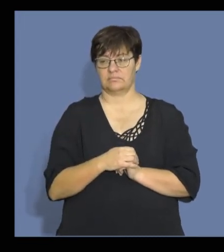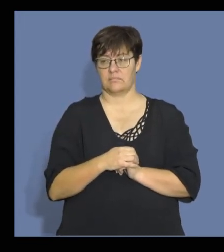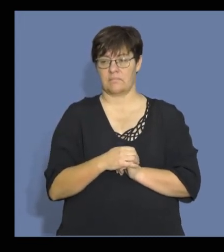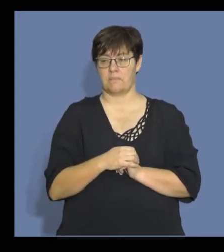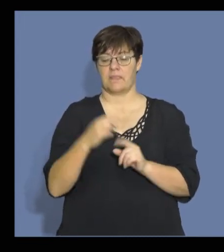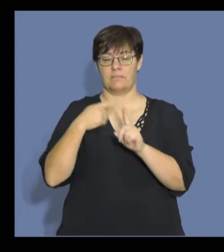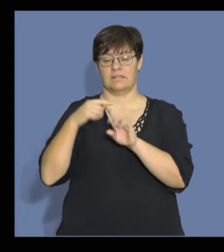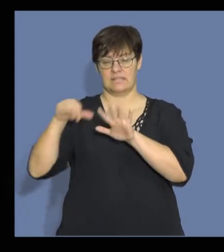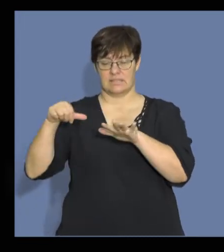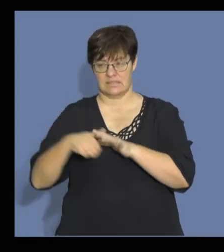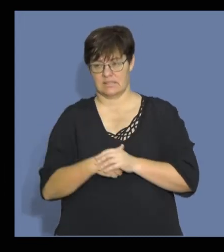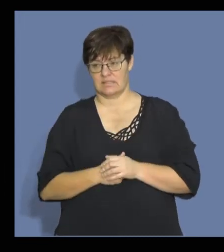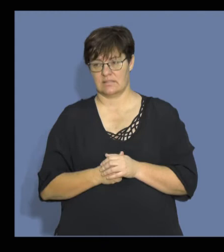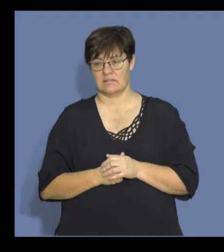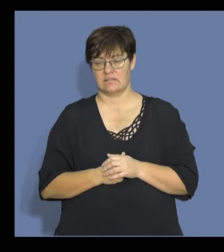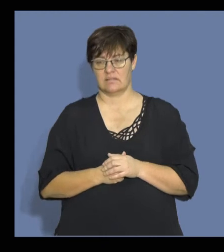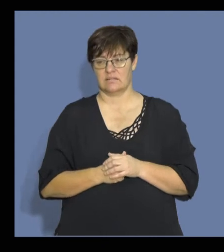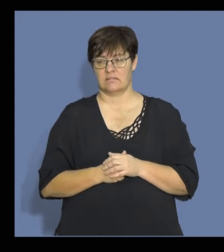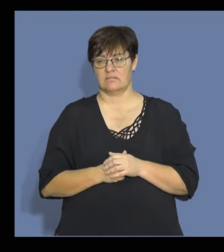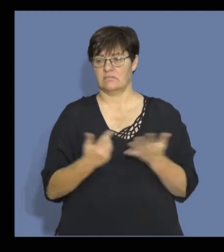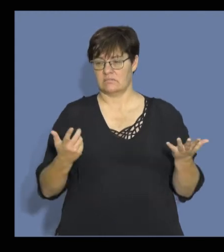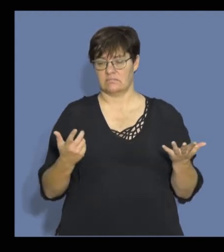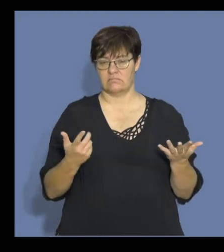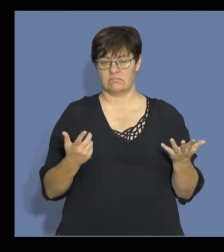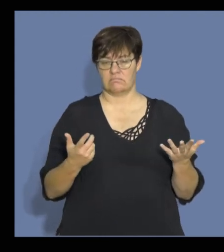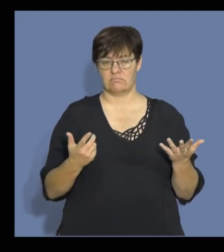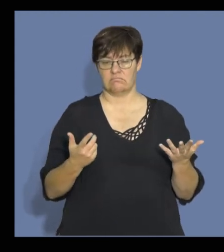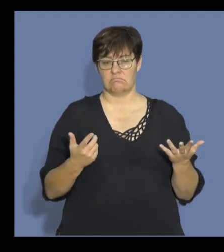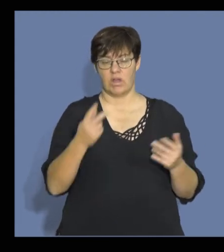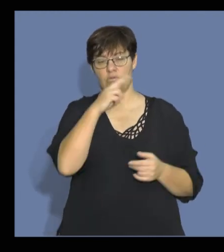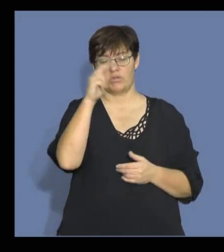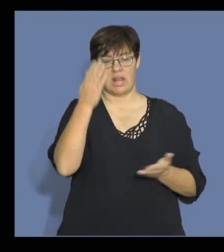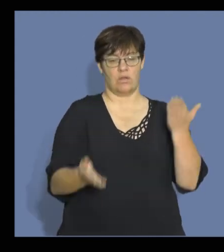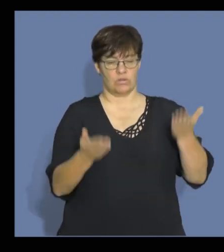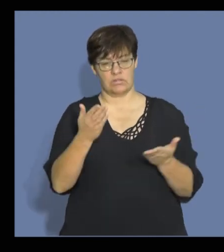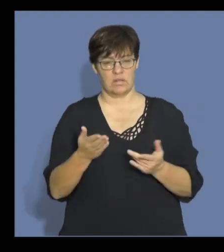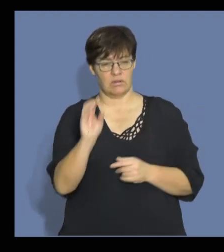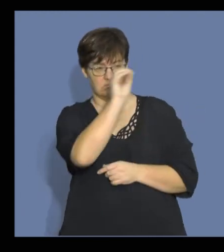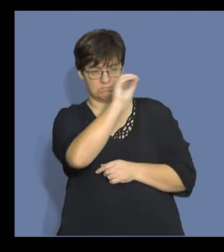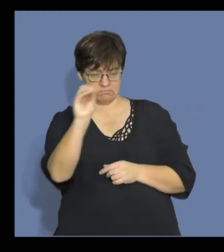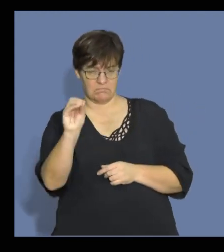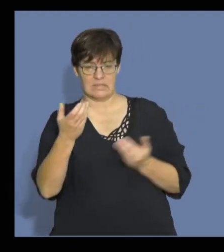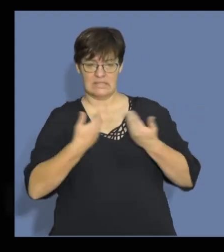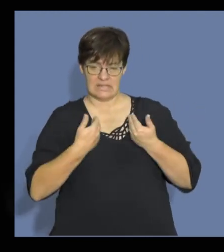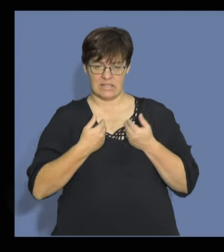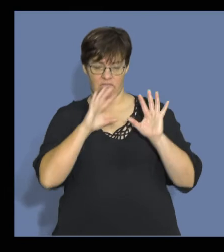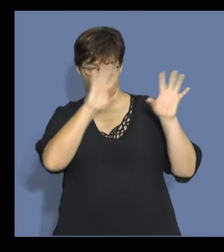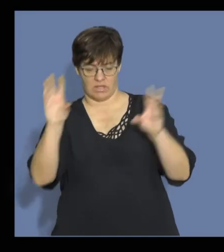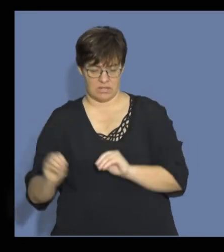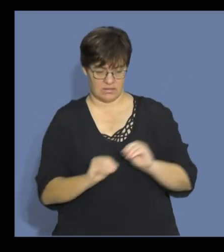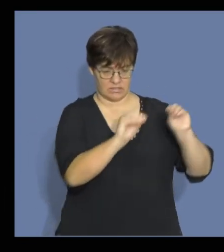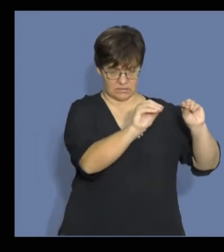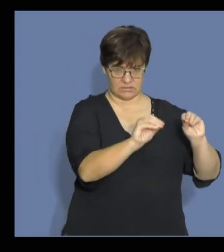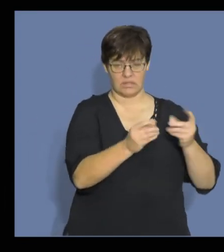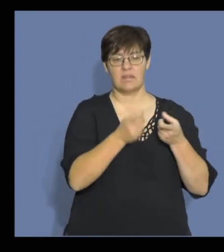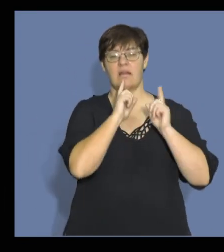x squared plus 16. And this is just a quadratic equation. I just need to clean it up a little bit, take everything to